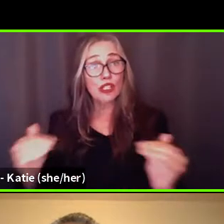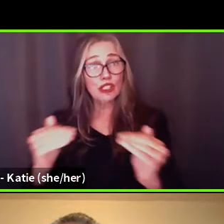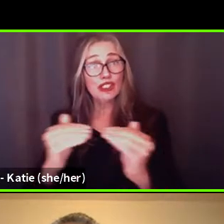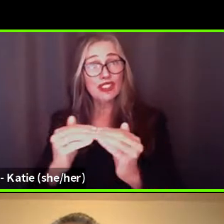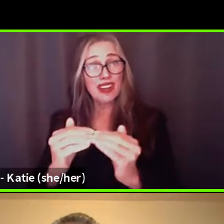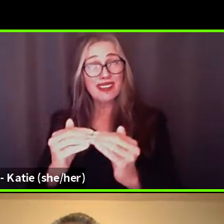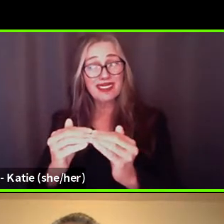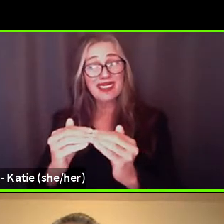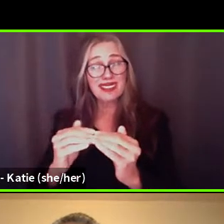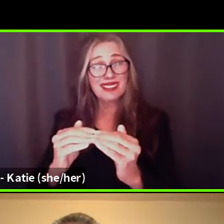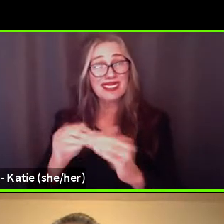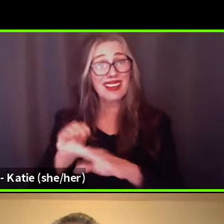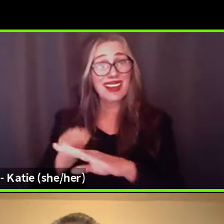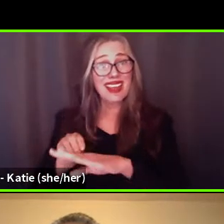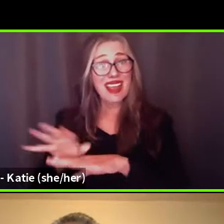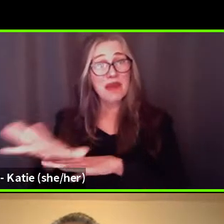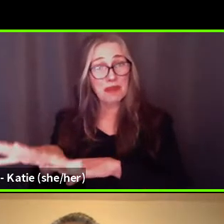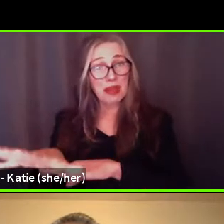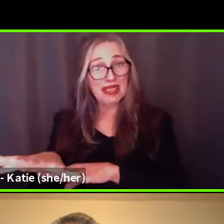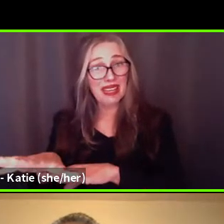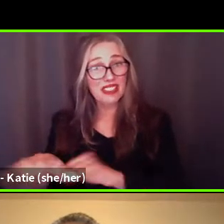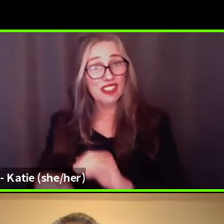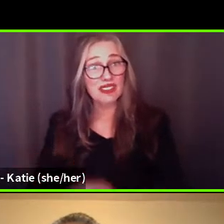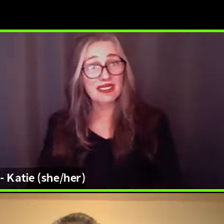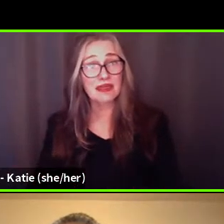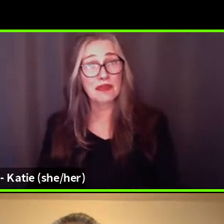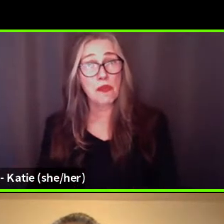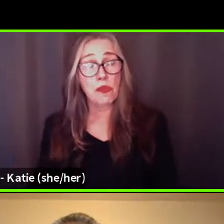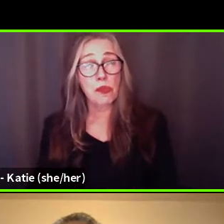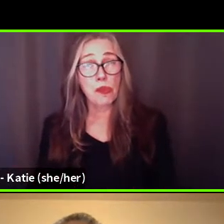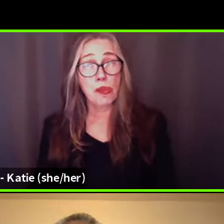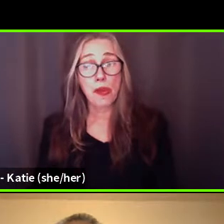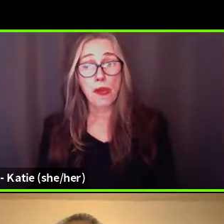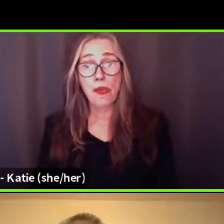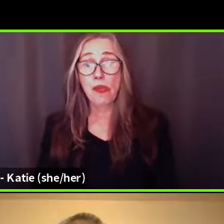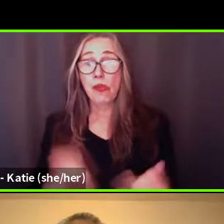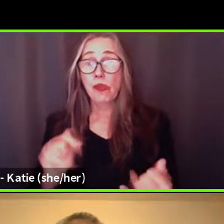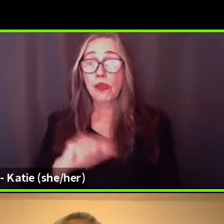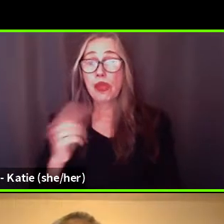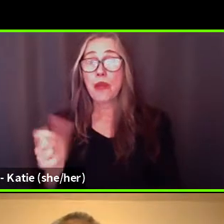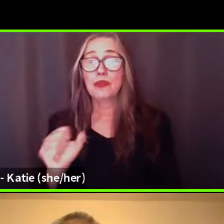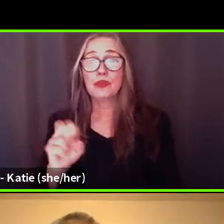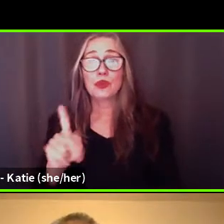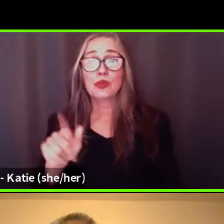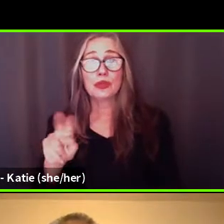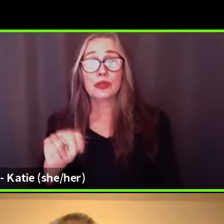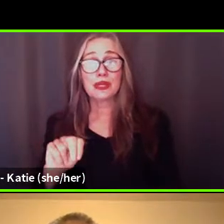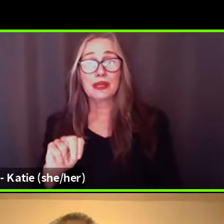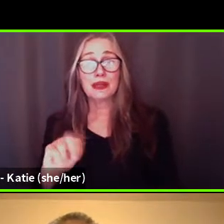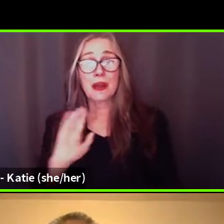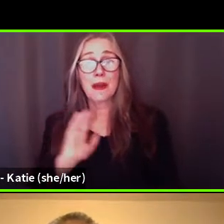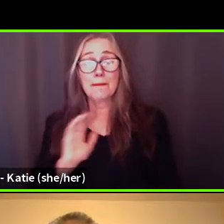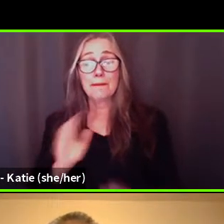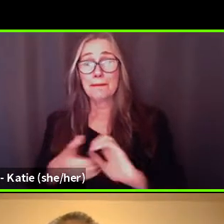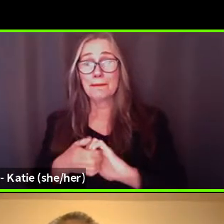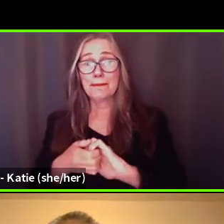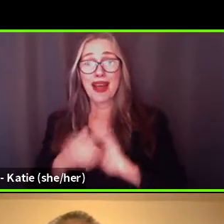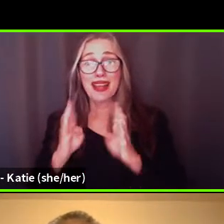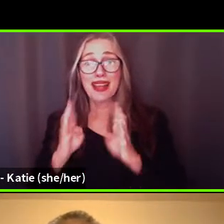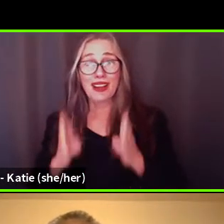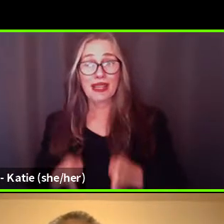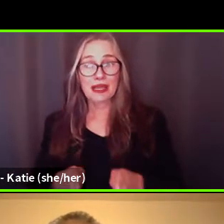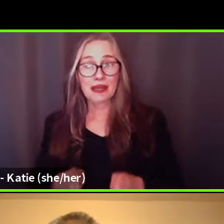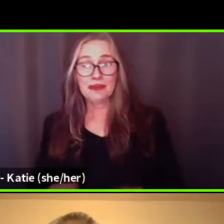and or susan schweik my um colleague i think we're ready to go and uh the